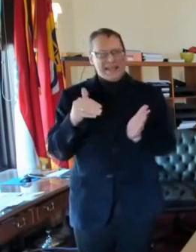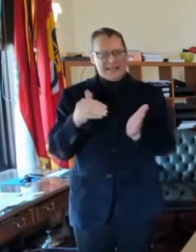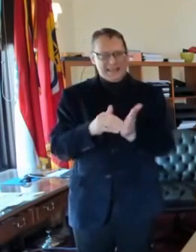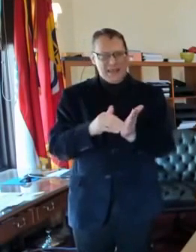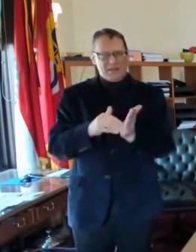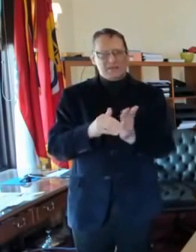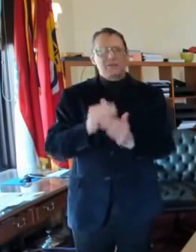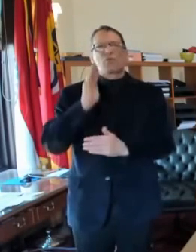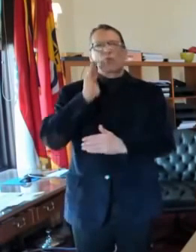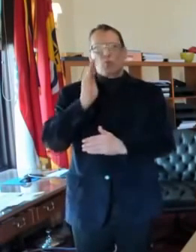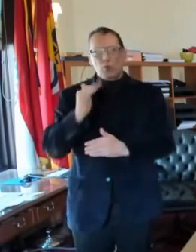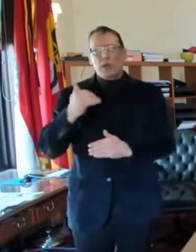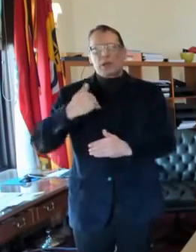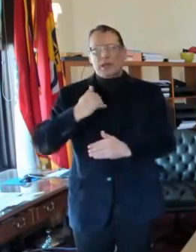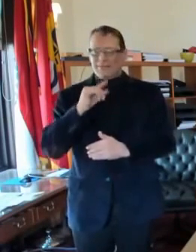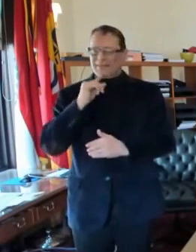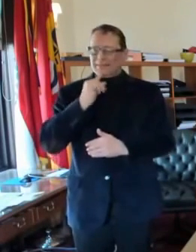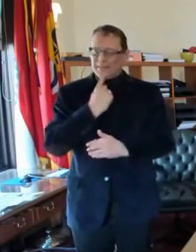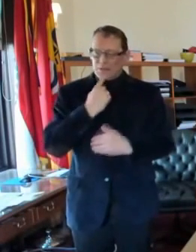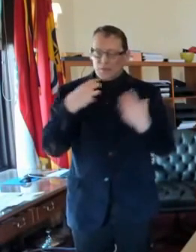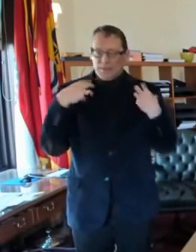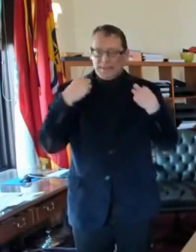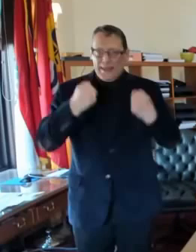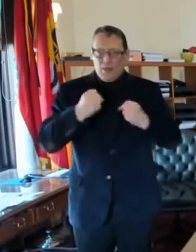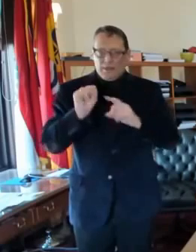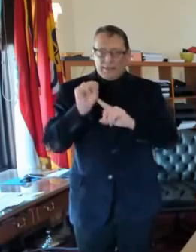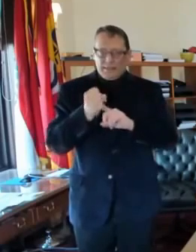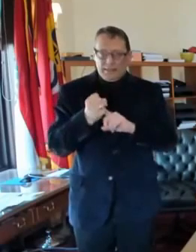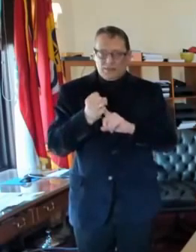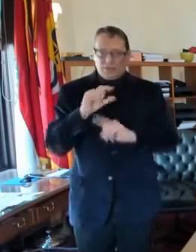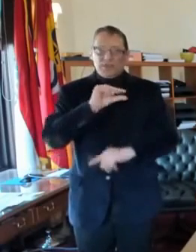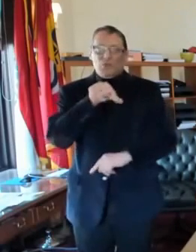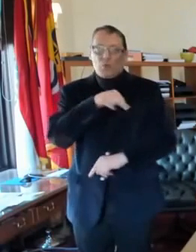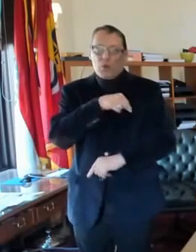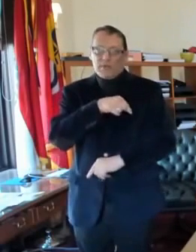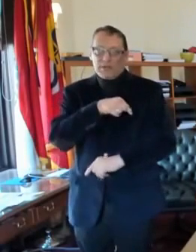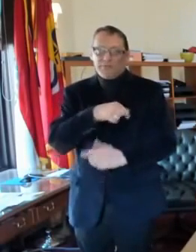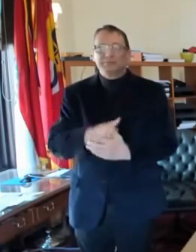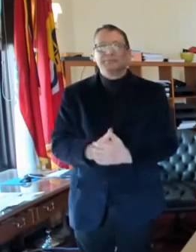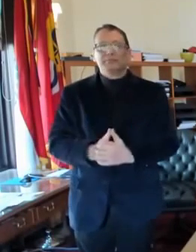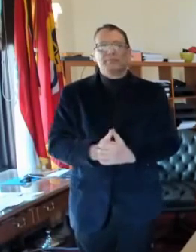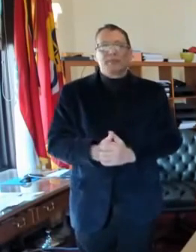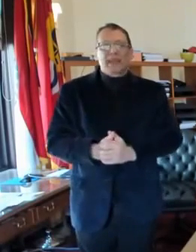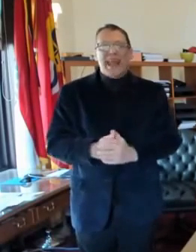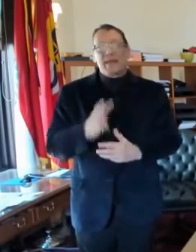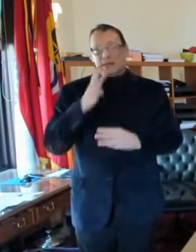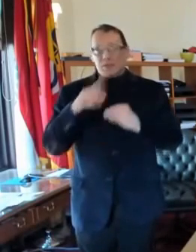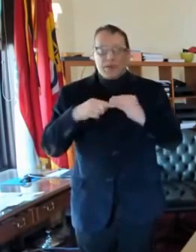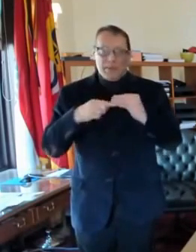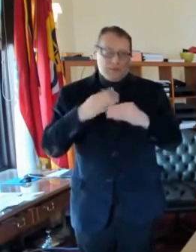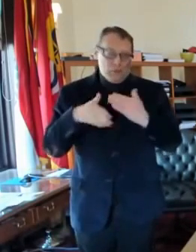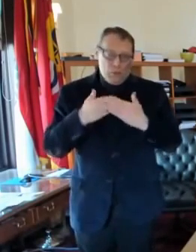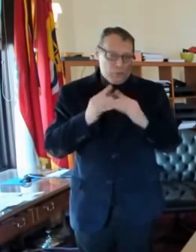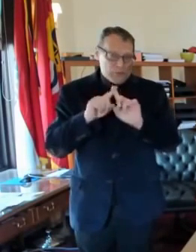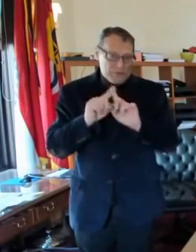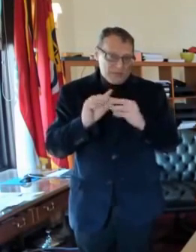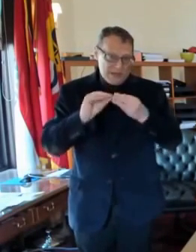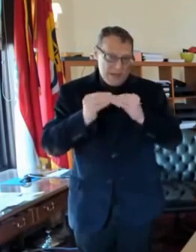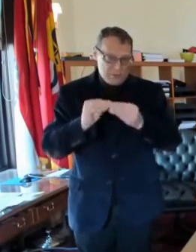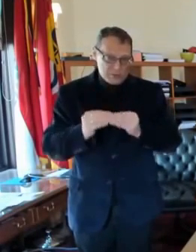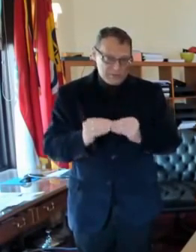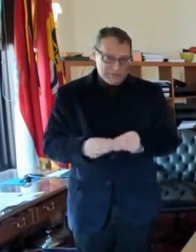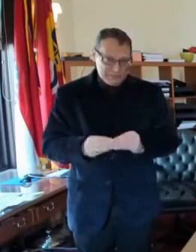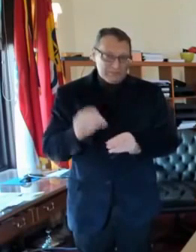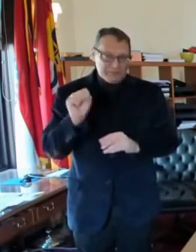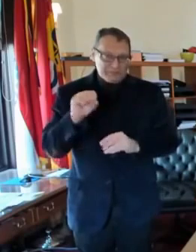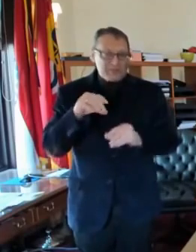have serious underlying health conditions which would qualify them. So the long and the short of talking about all these numbers is that there are